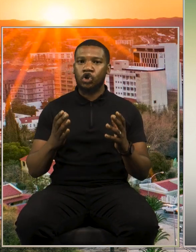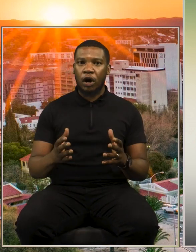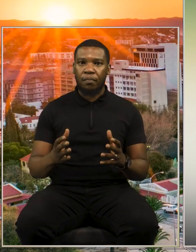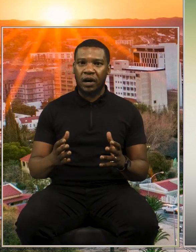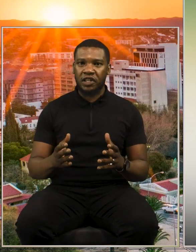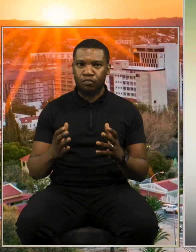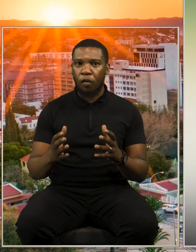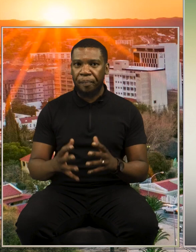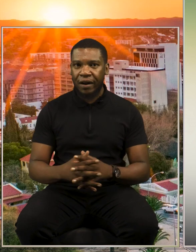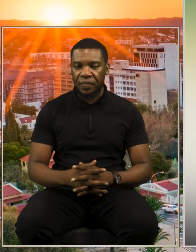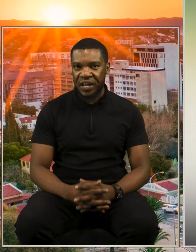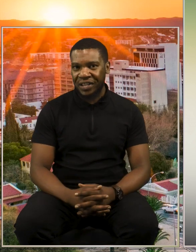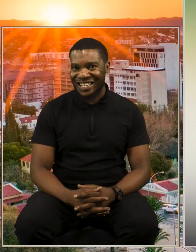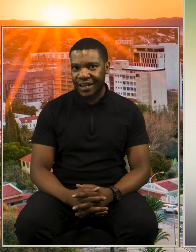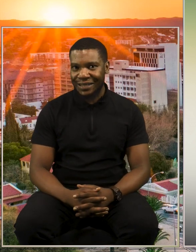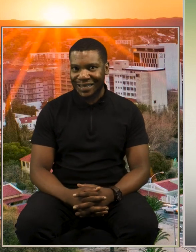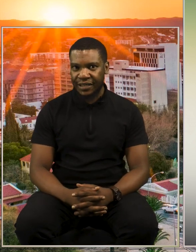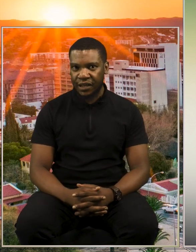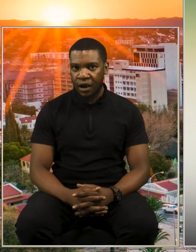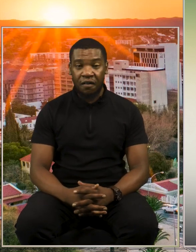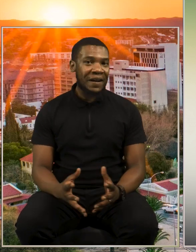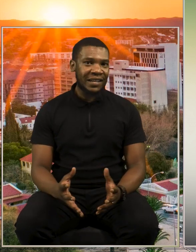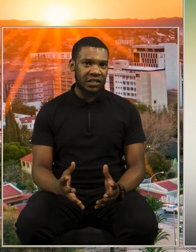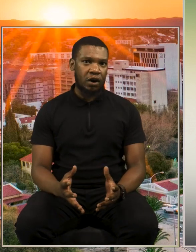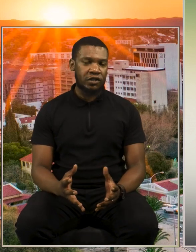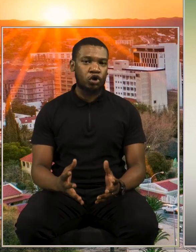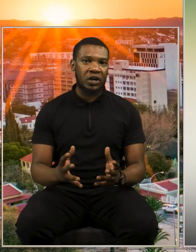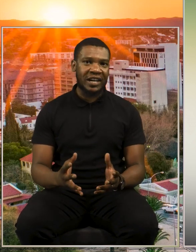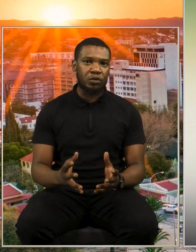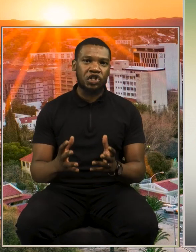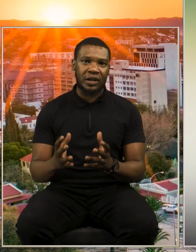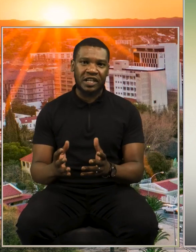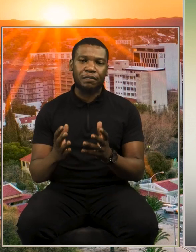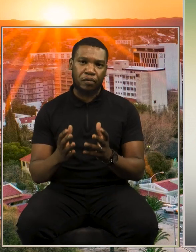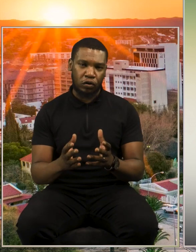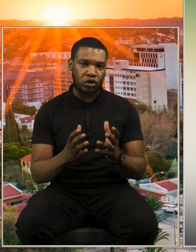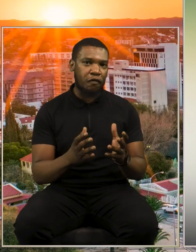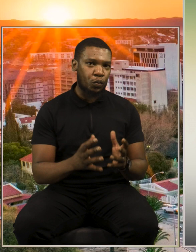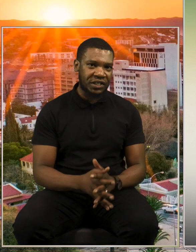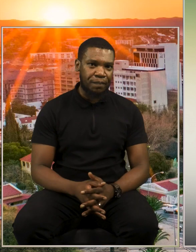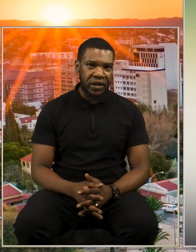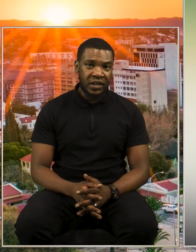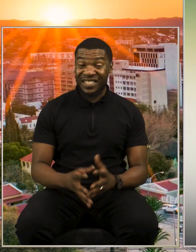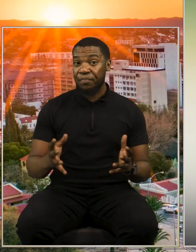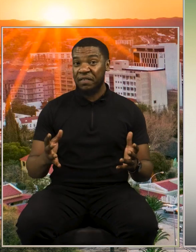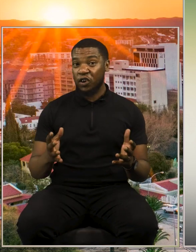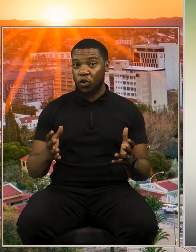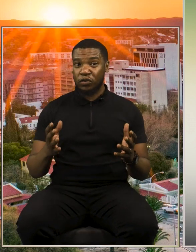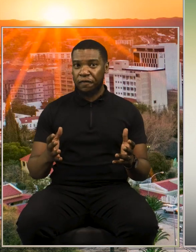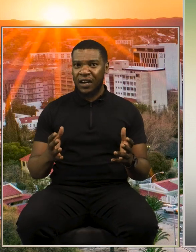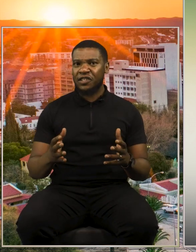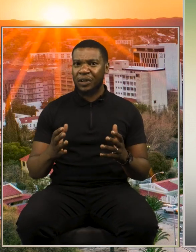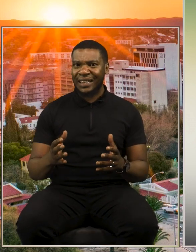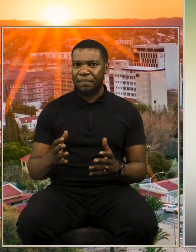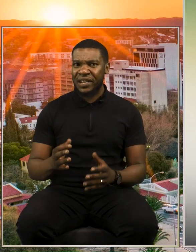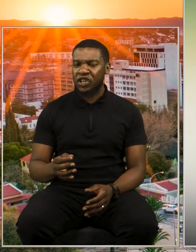a job market more barren than the Nyeri Desert, are finding it hard to connect with Charlene's pearls of wisdom. Some even go so